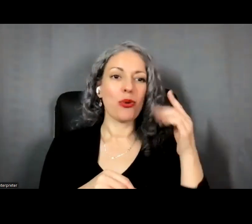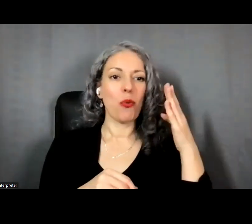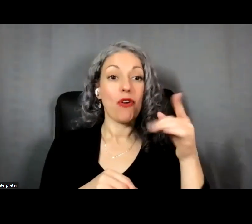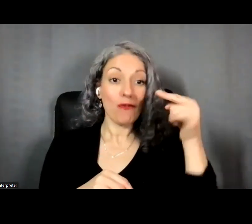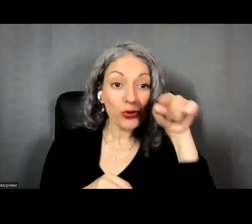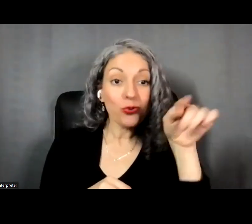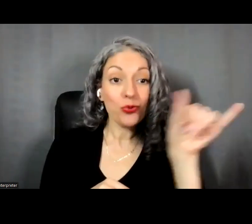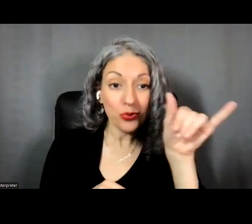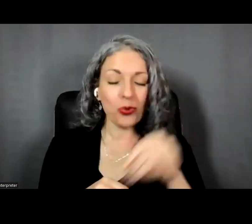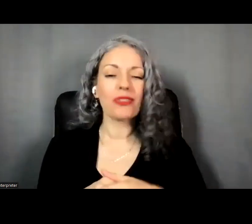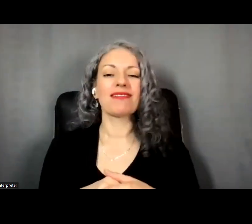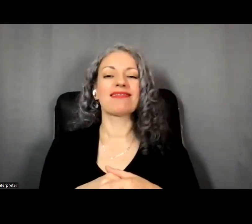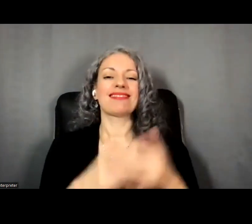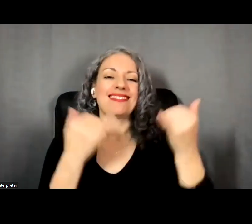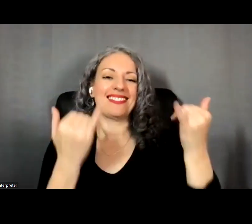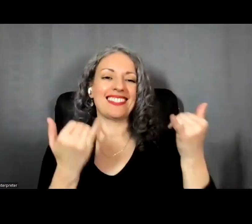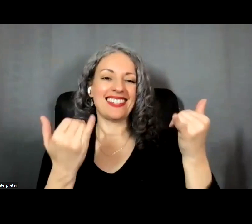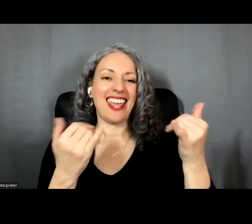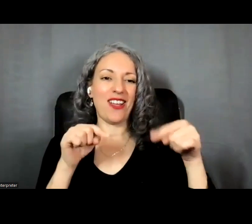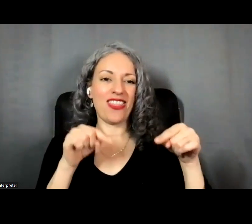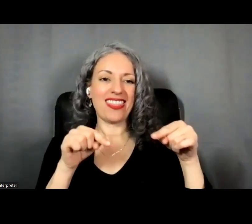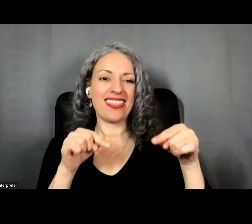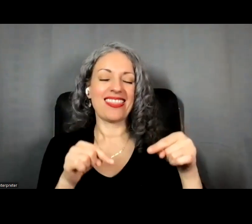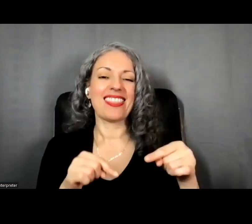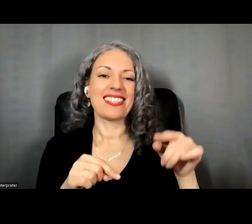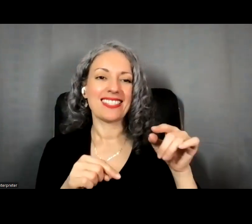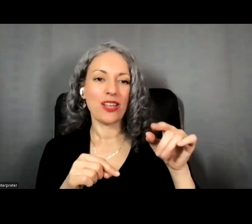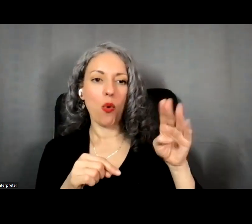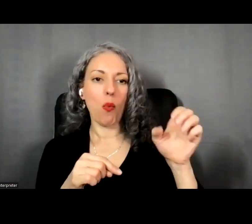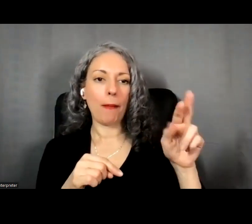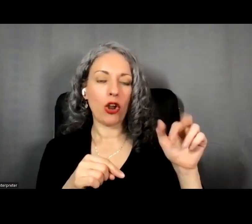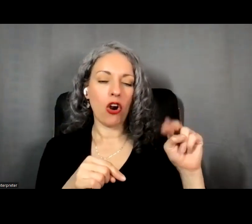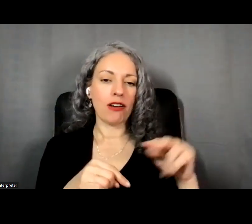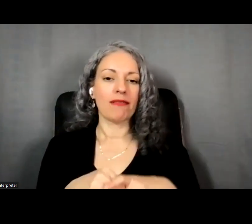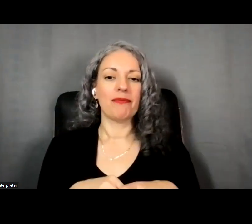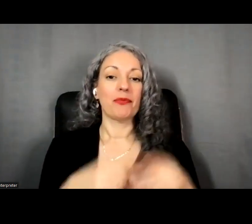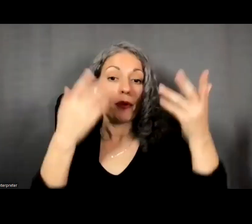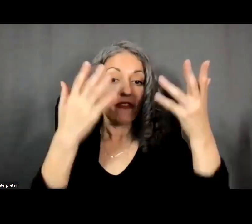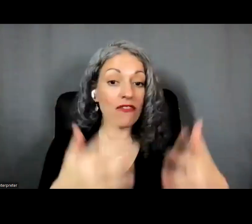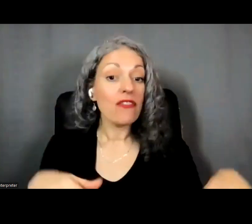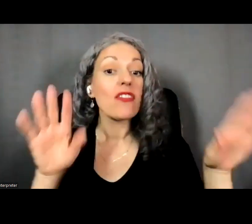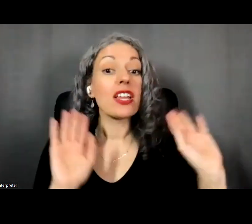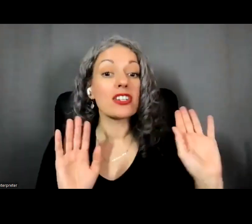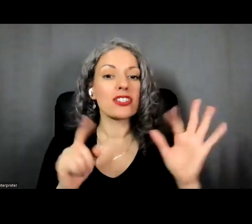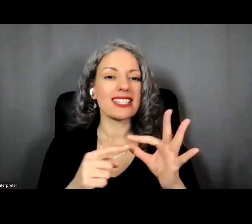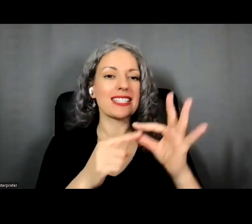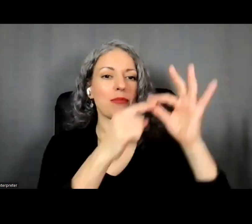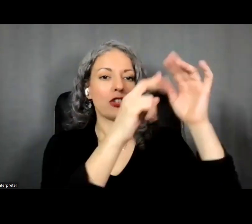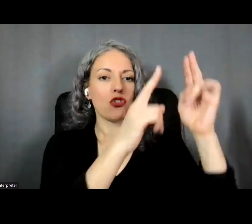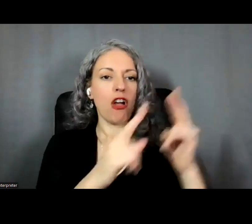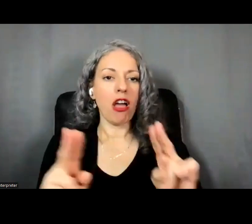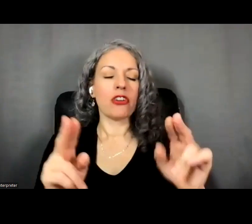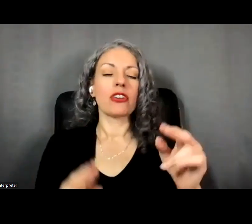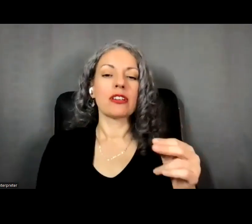as well today on this webinar. After we hear from Susan, we'll be privileged to hear from 3 panelists.